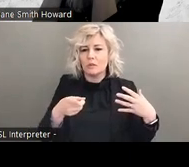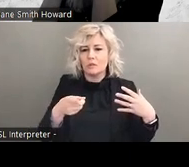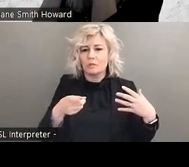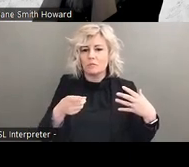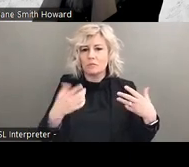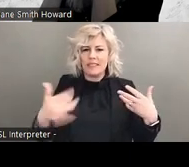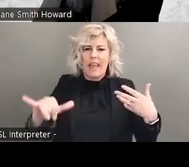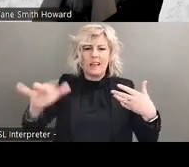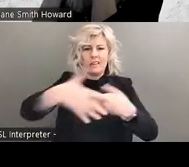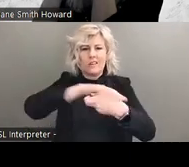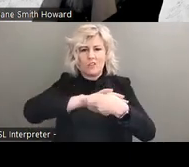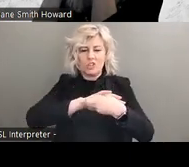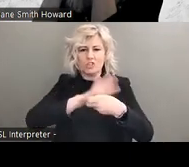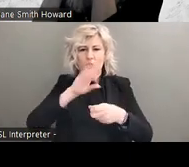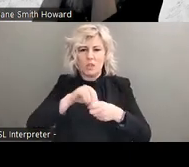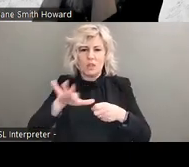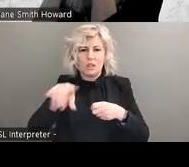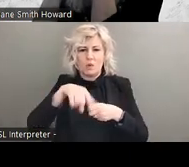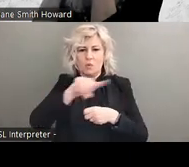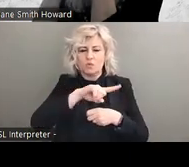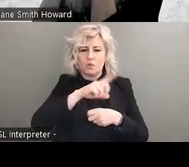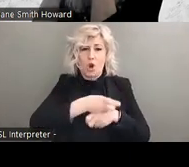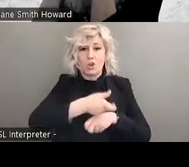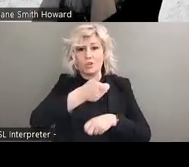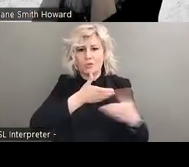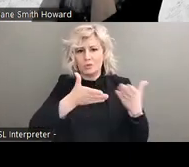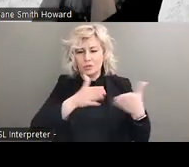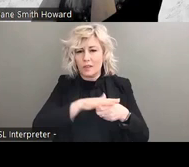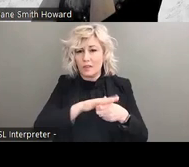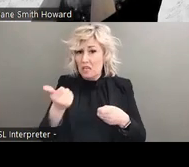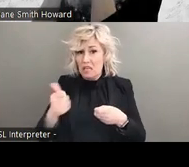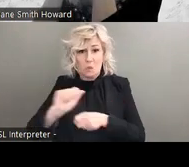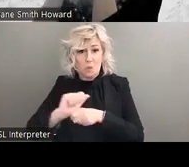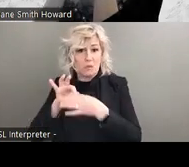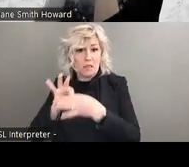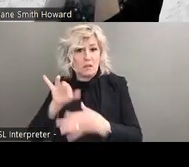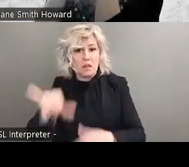coverage in sort of those harder to serve areas? Has there been any work on that?